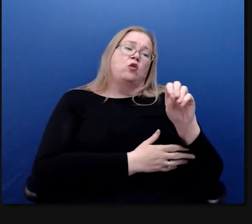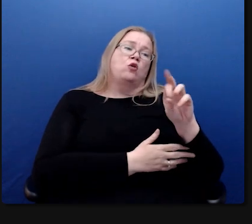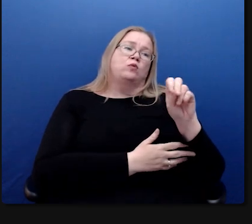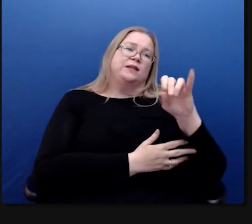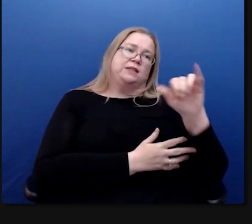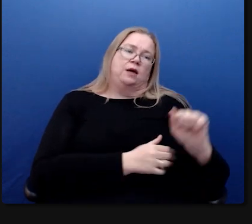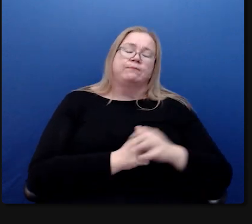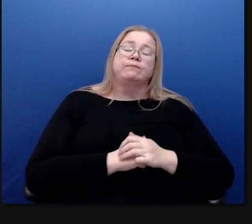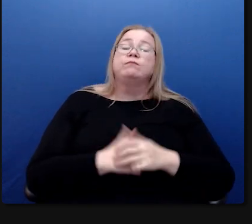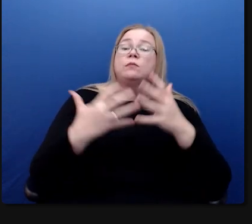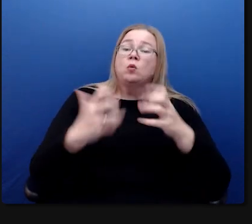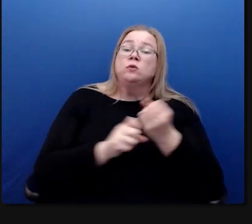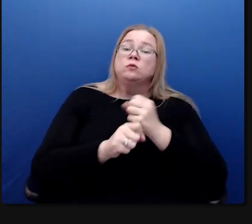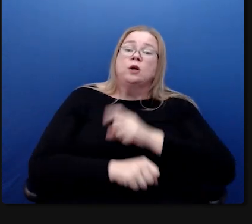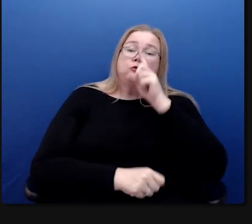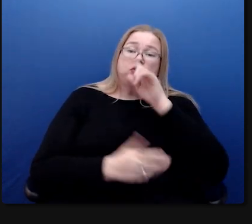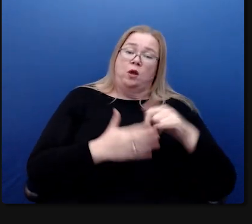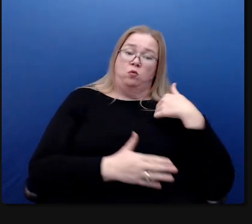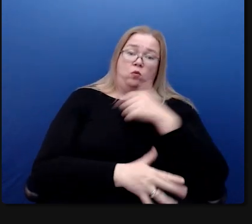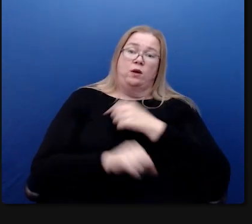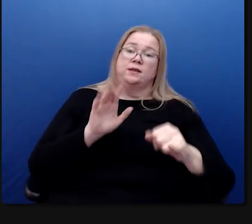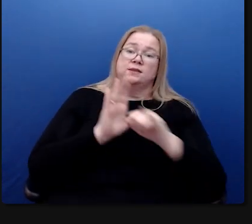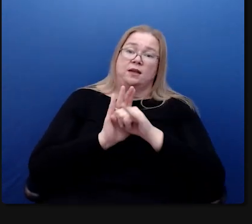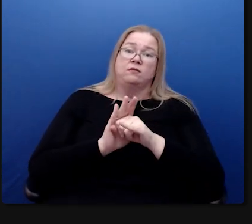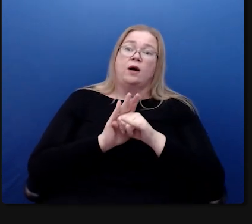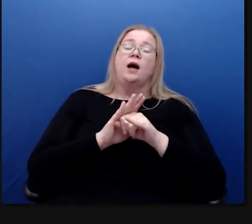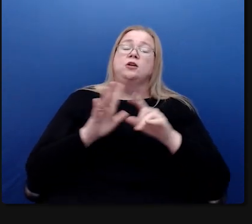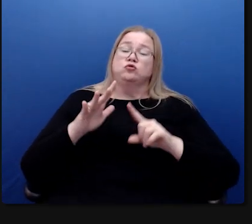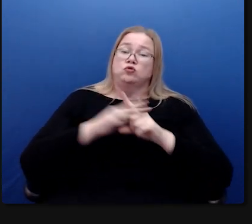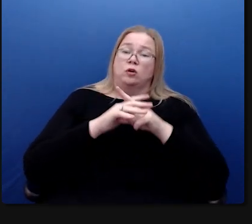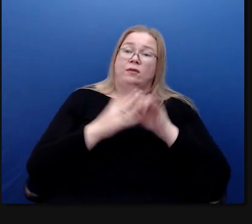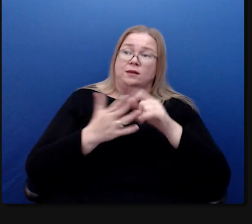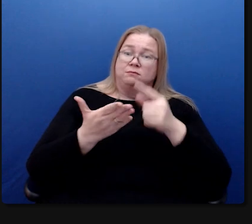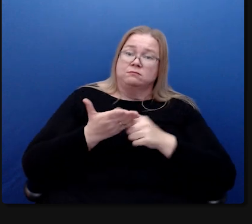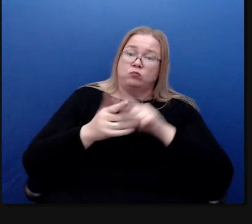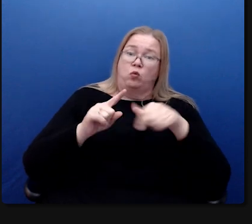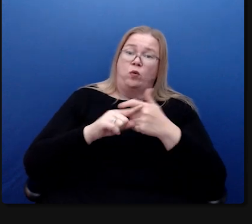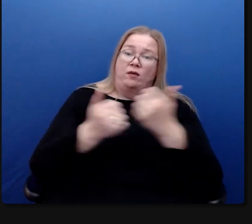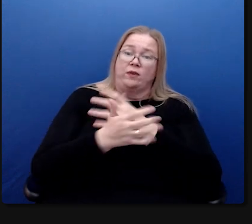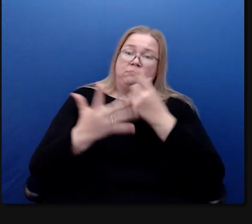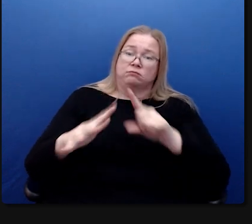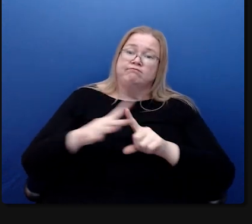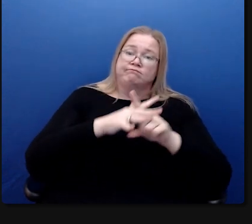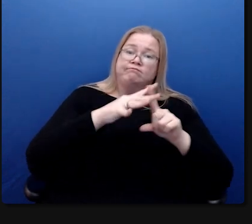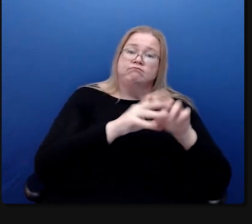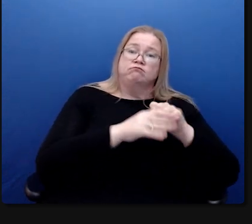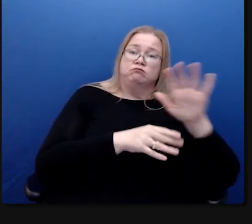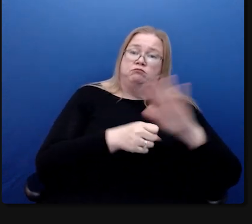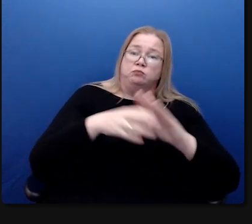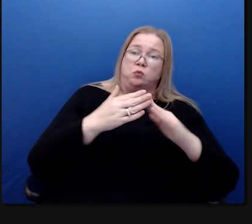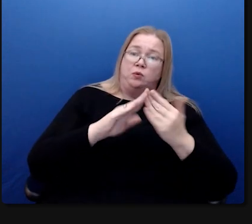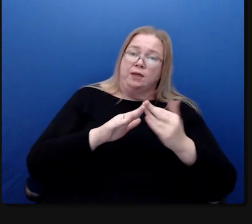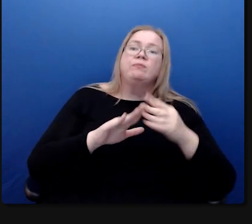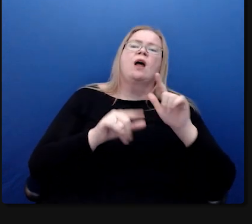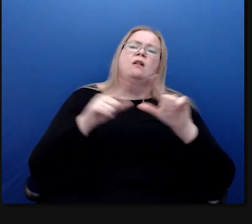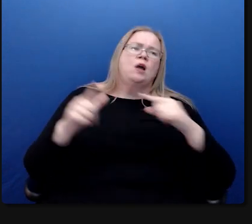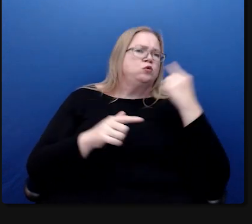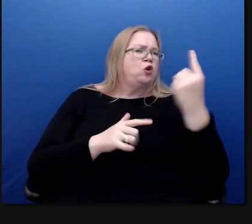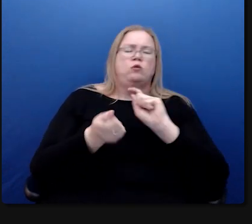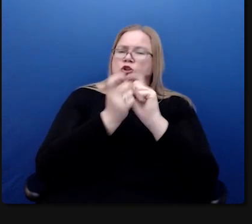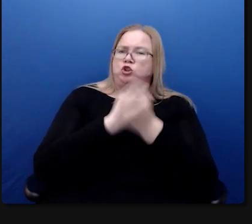to do these updates very quickly as they happen. So on that note, I'd like to introduce you to Danny, who is one of our managers of our language and